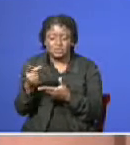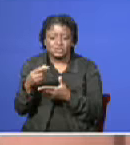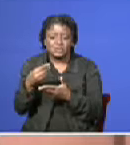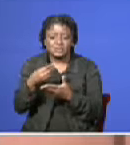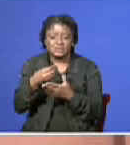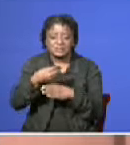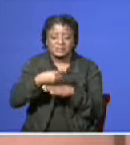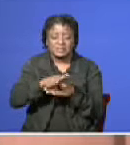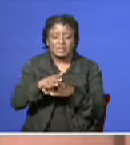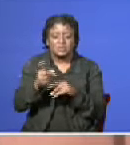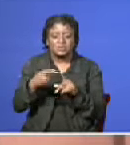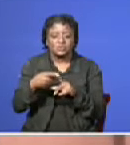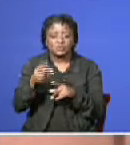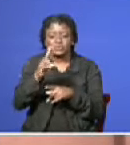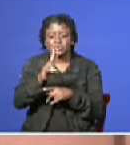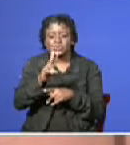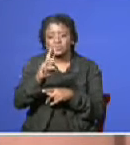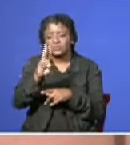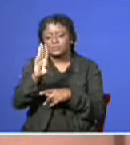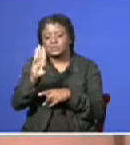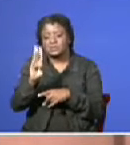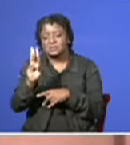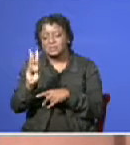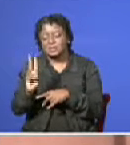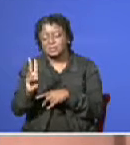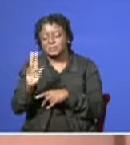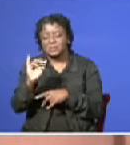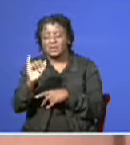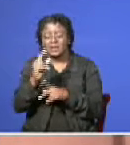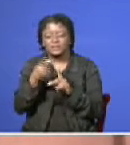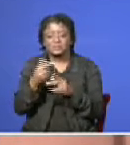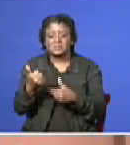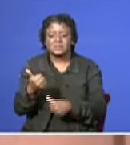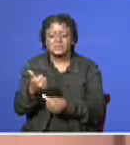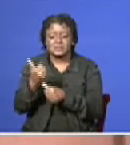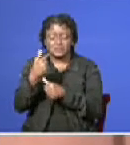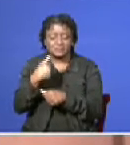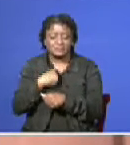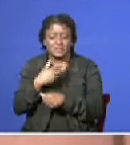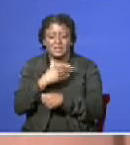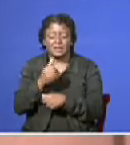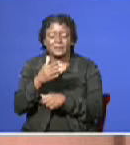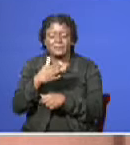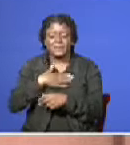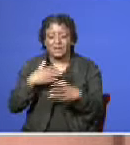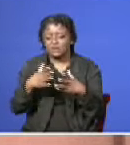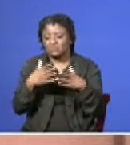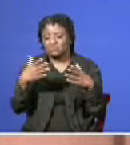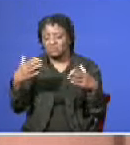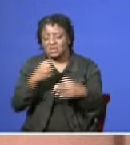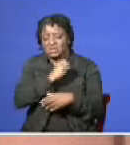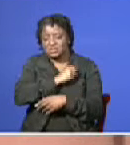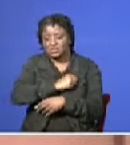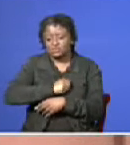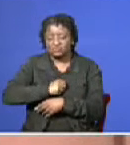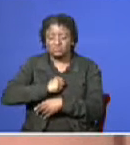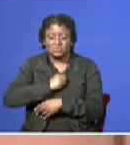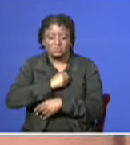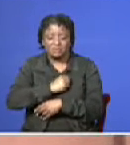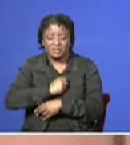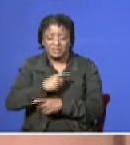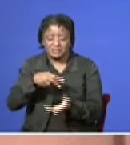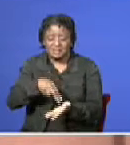it to UWI to assist me. And my greatest regret standing here